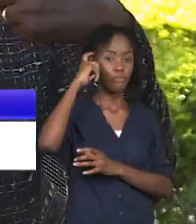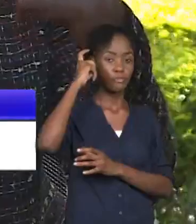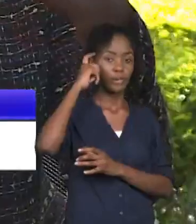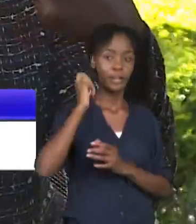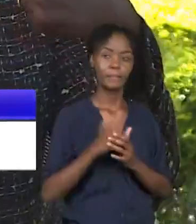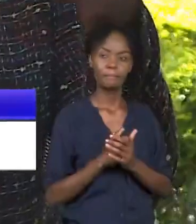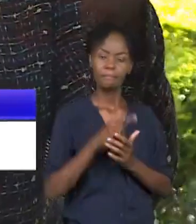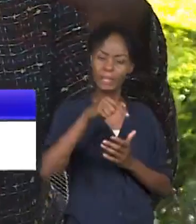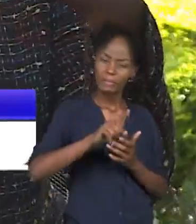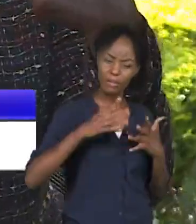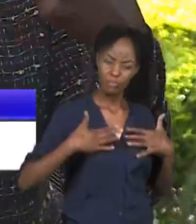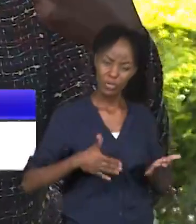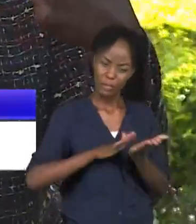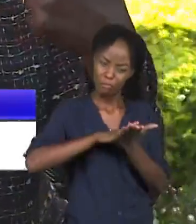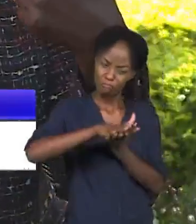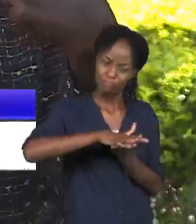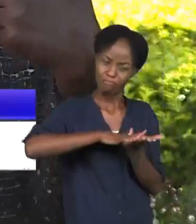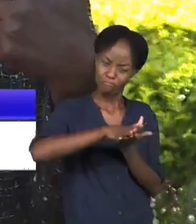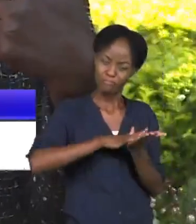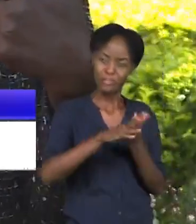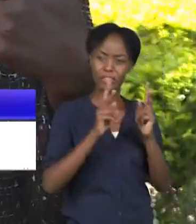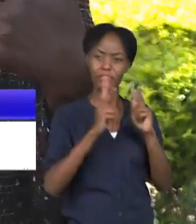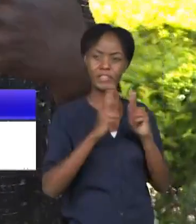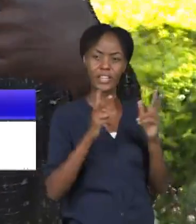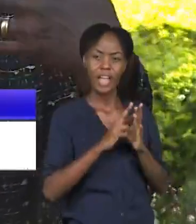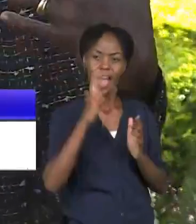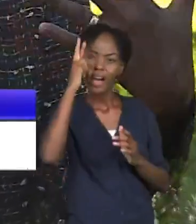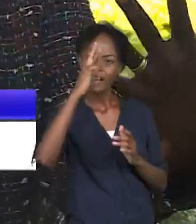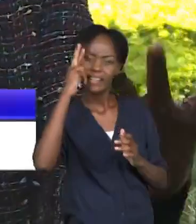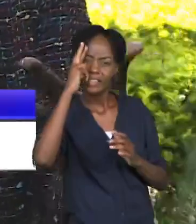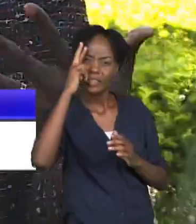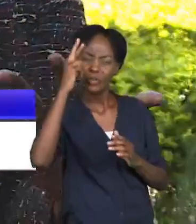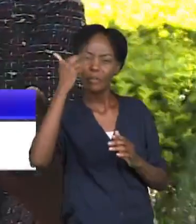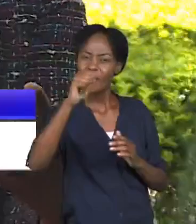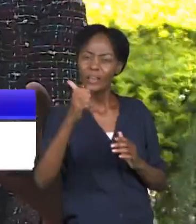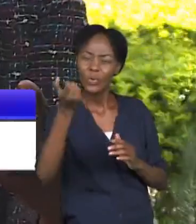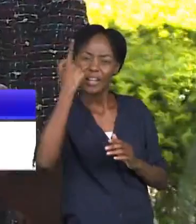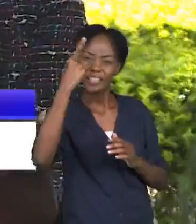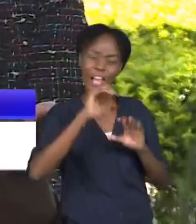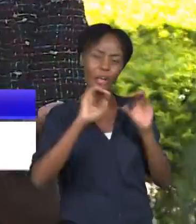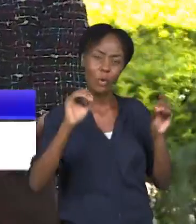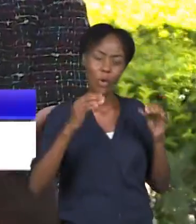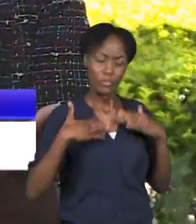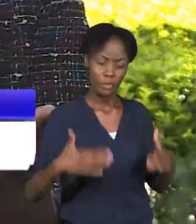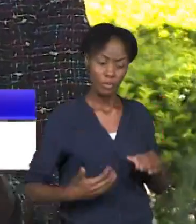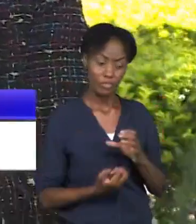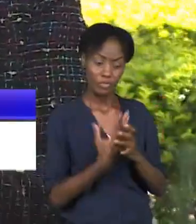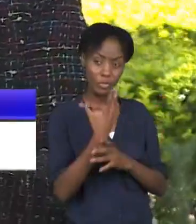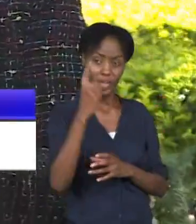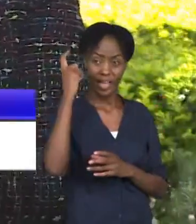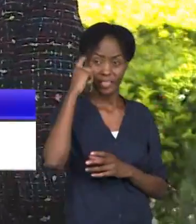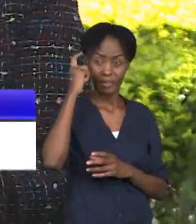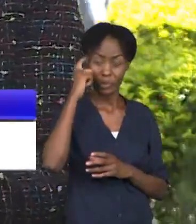The excitement part, it grows very fast before the reason. So the other growth of the body and the brain